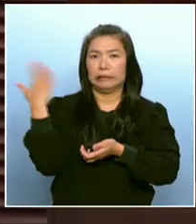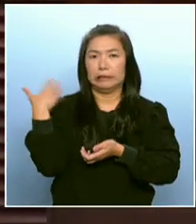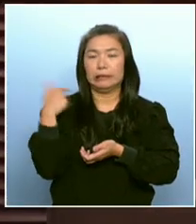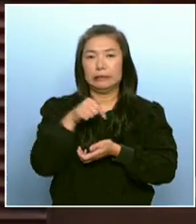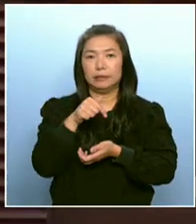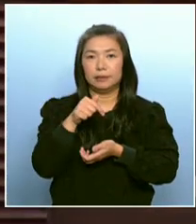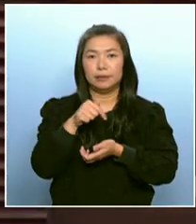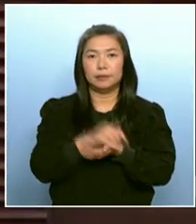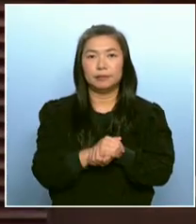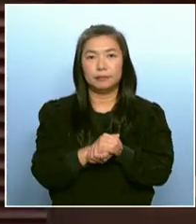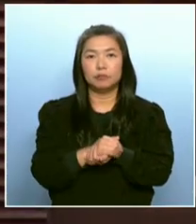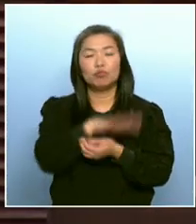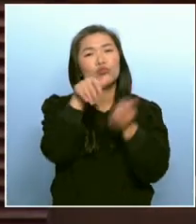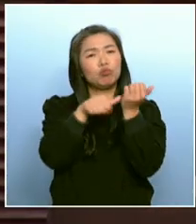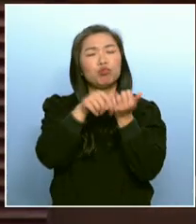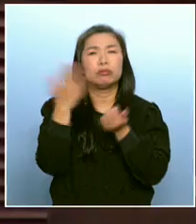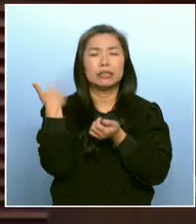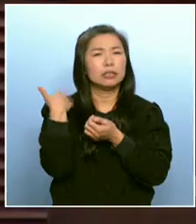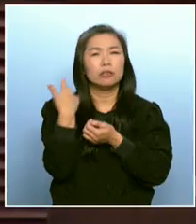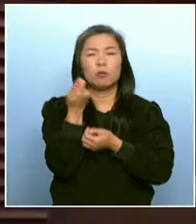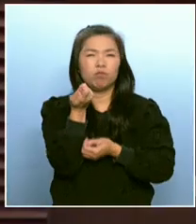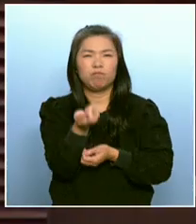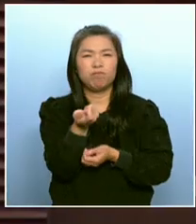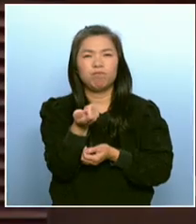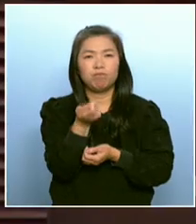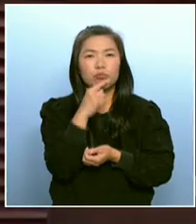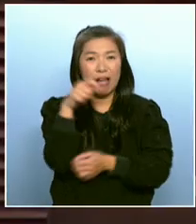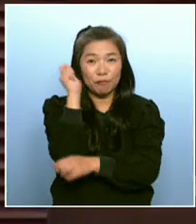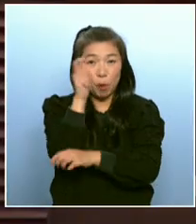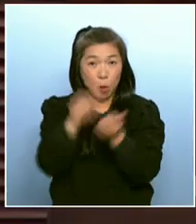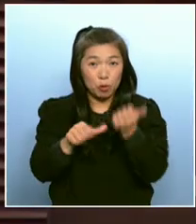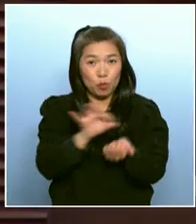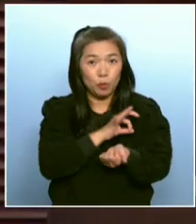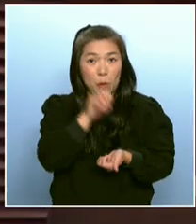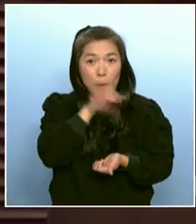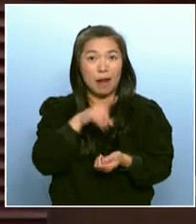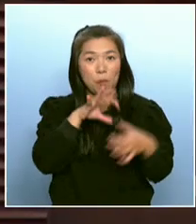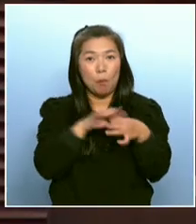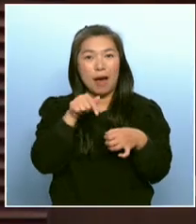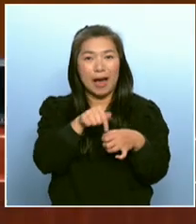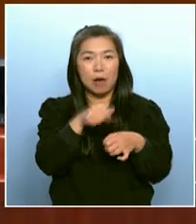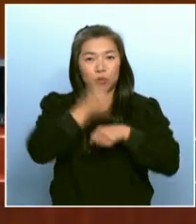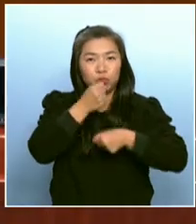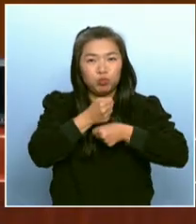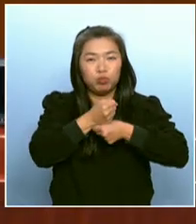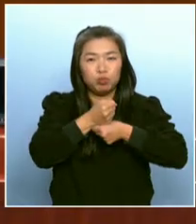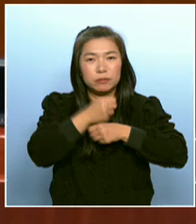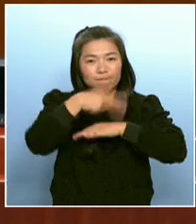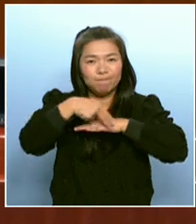proposal. Thank you, Chair. I would first like to brief members on the